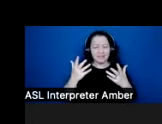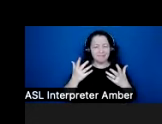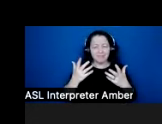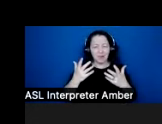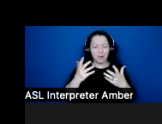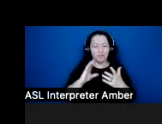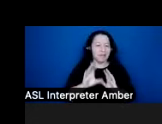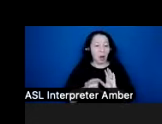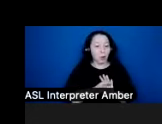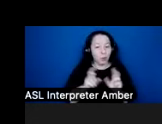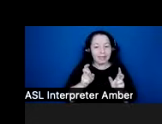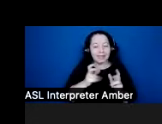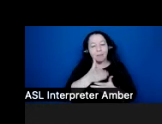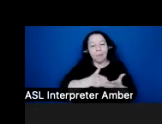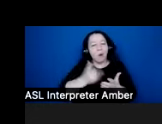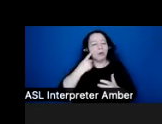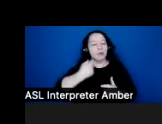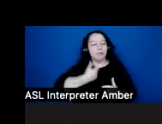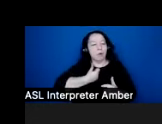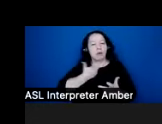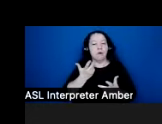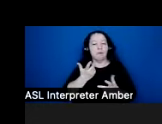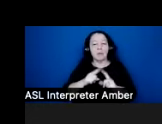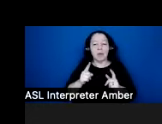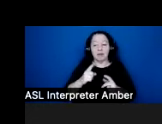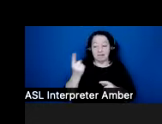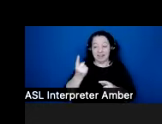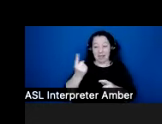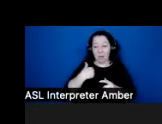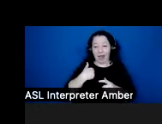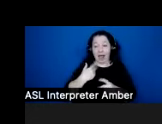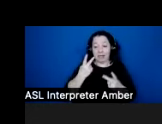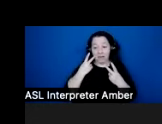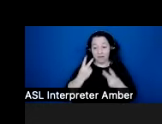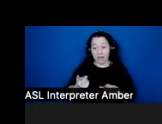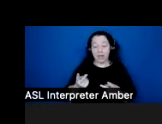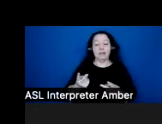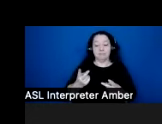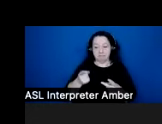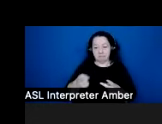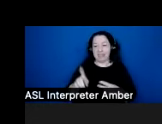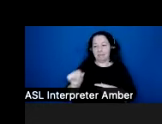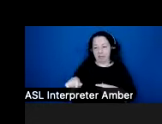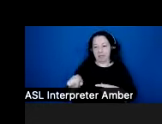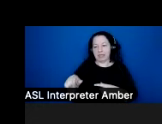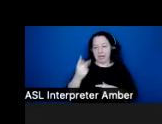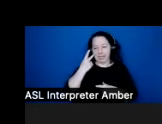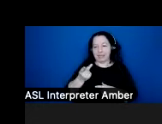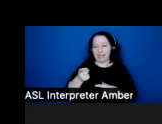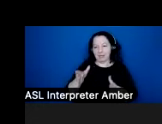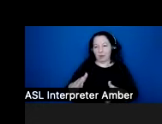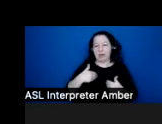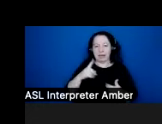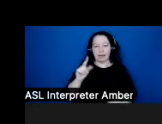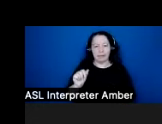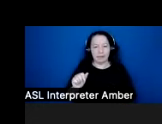have, if someone has a like visible disability versus invisible, or visibly, looks a